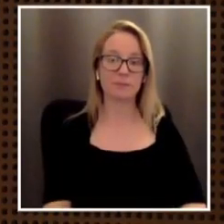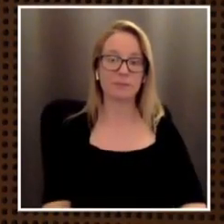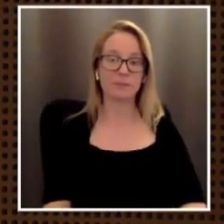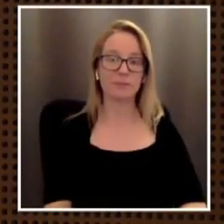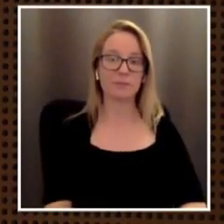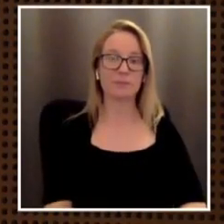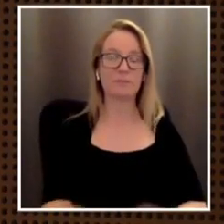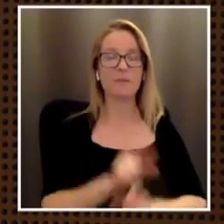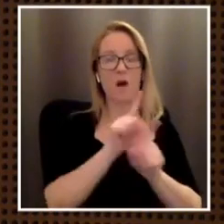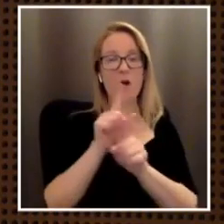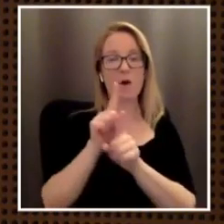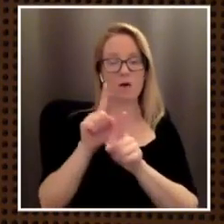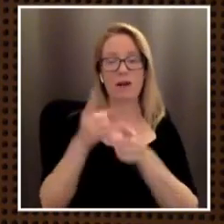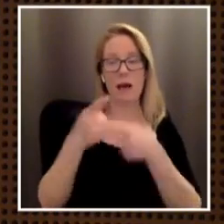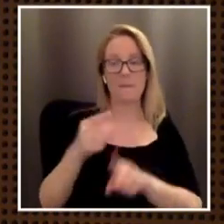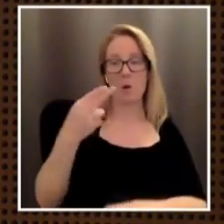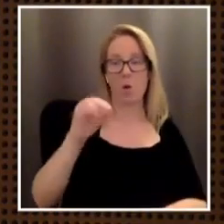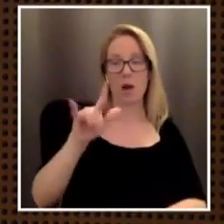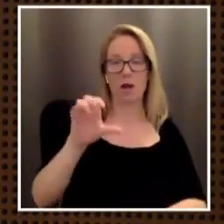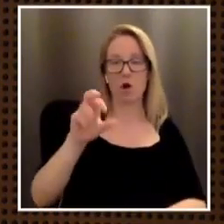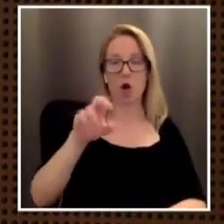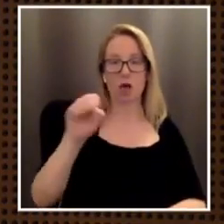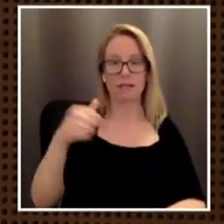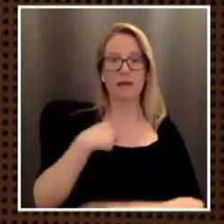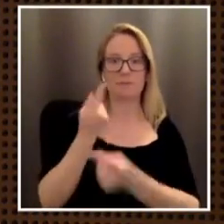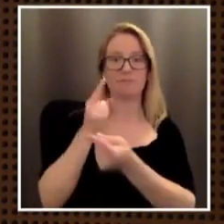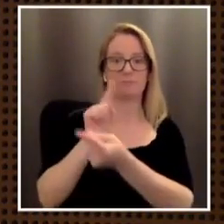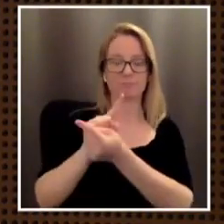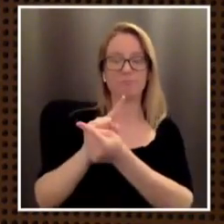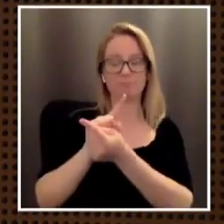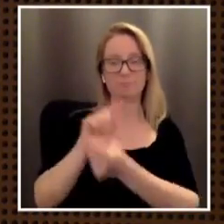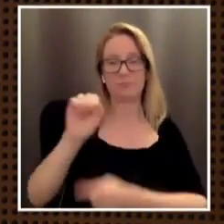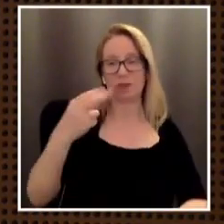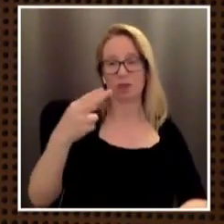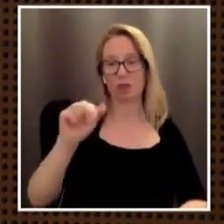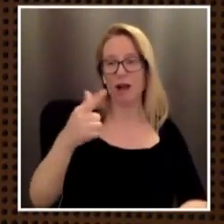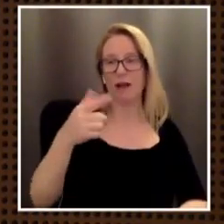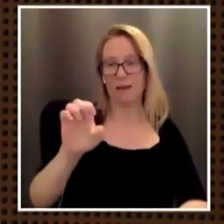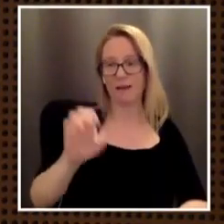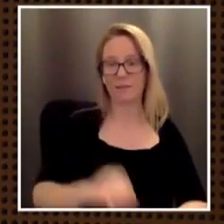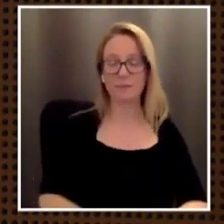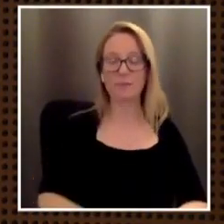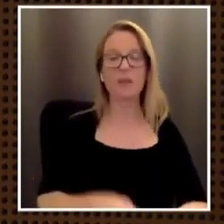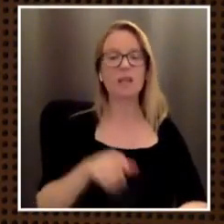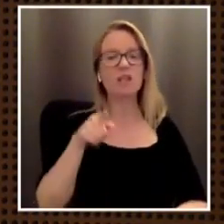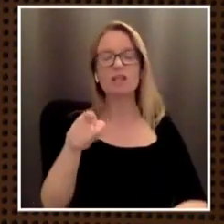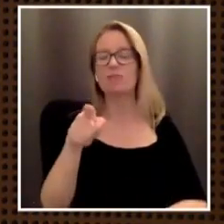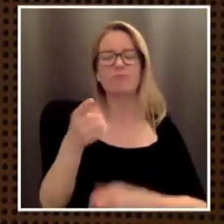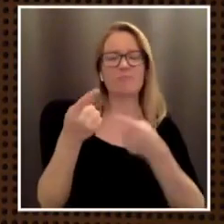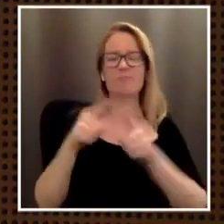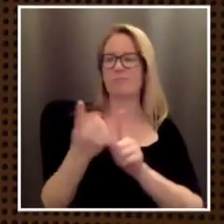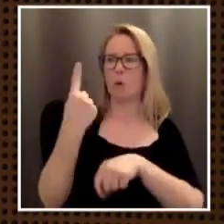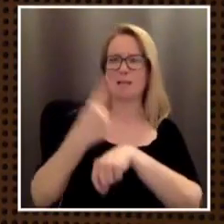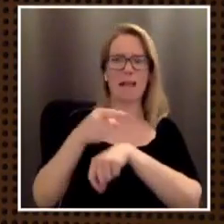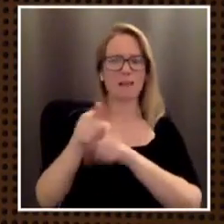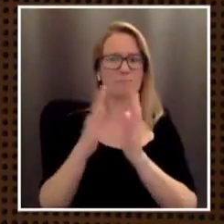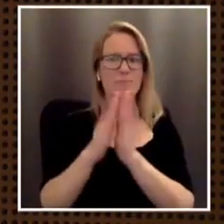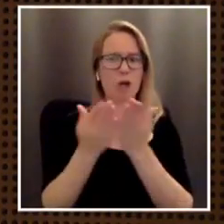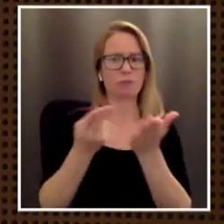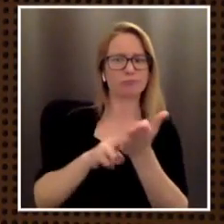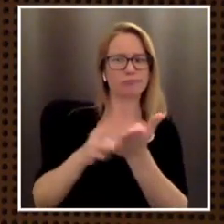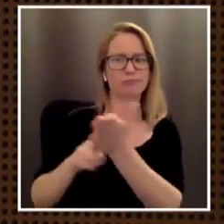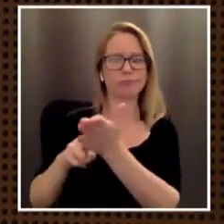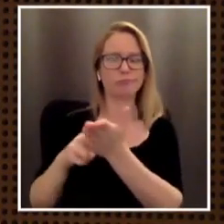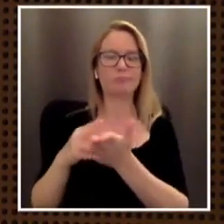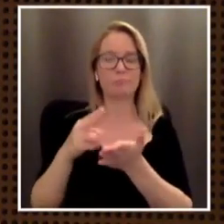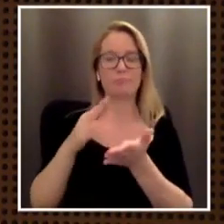It was also at Holy Cross that I first met Entezaki Shange. She was signing copies of the book for colored girls who've